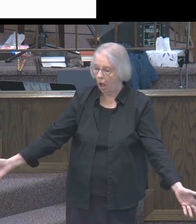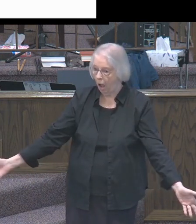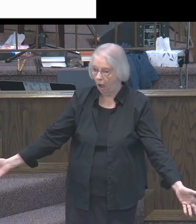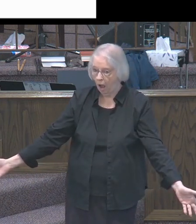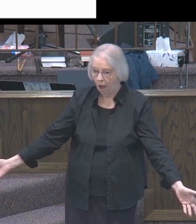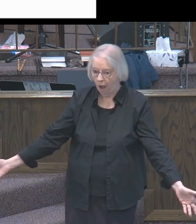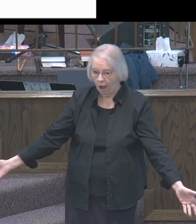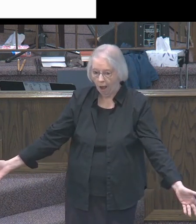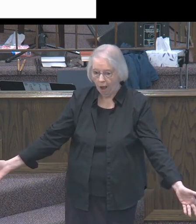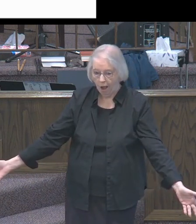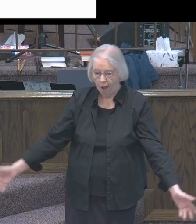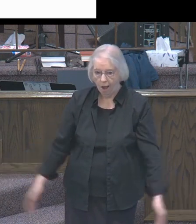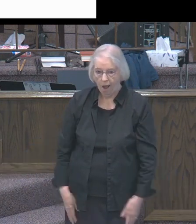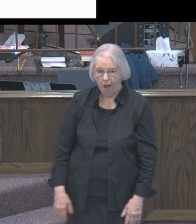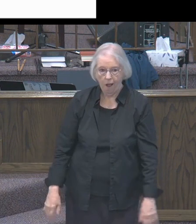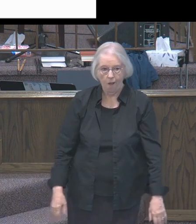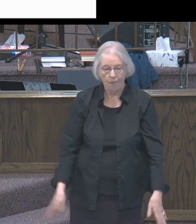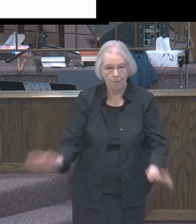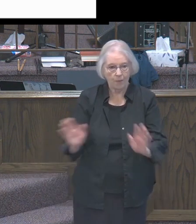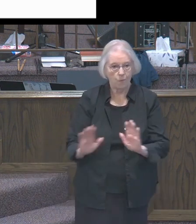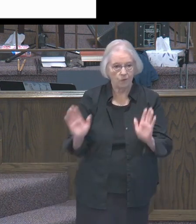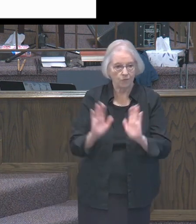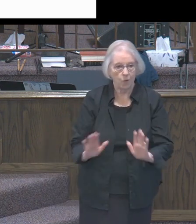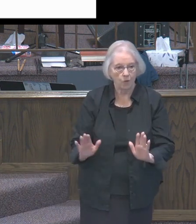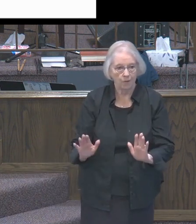Because then he said, "I am going away.